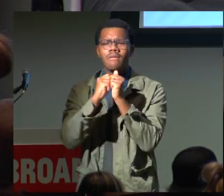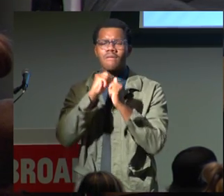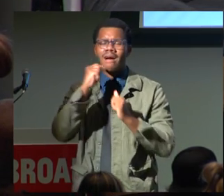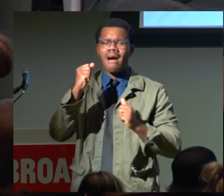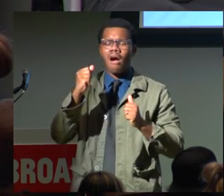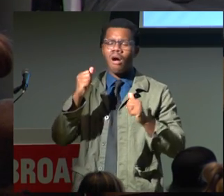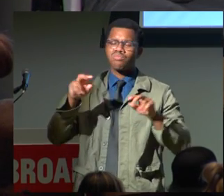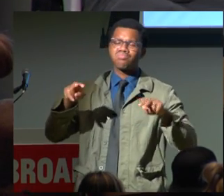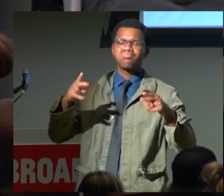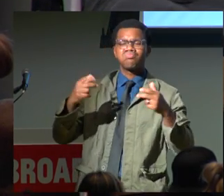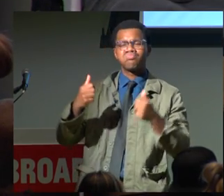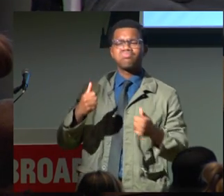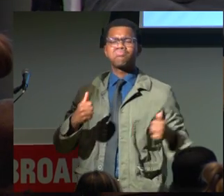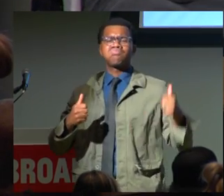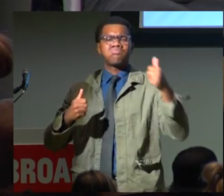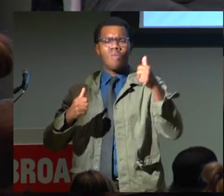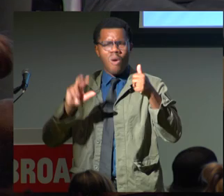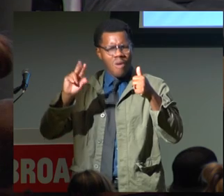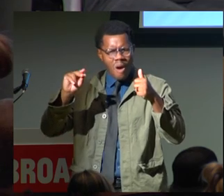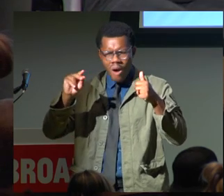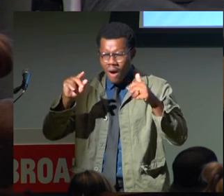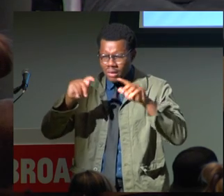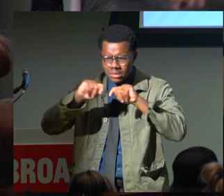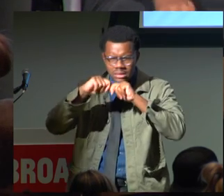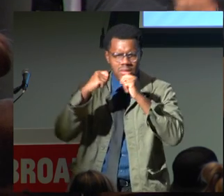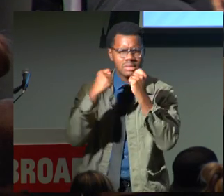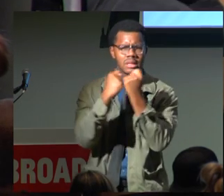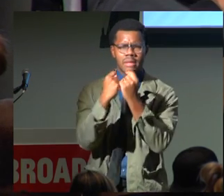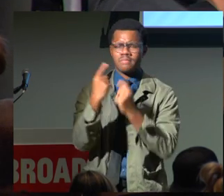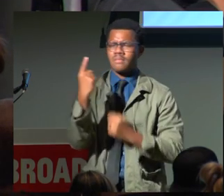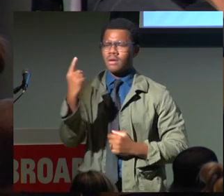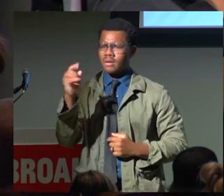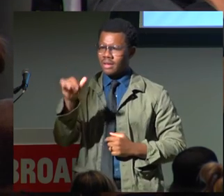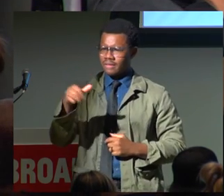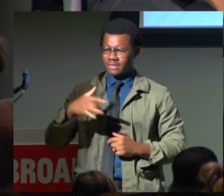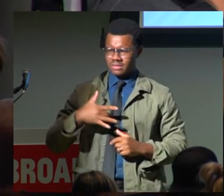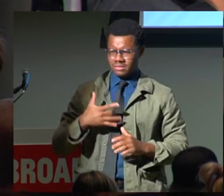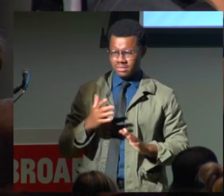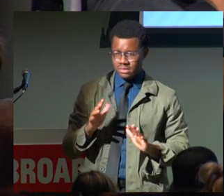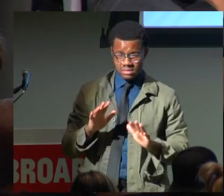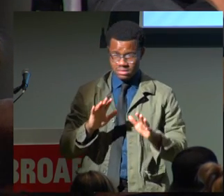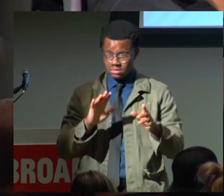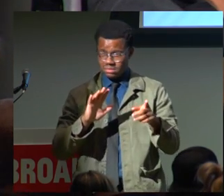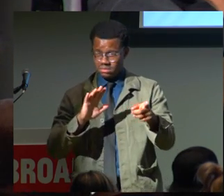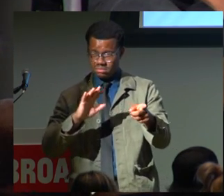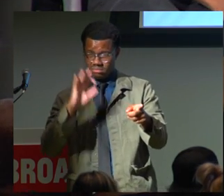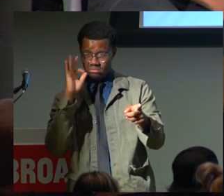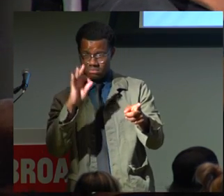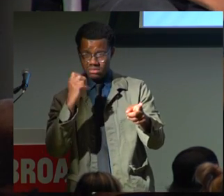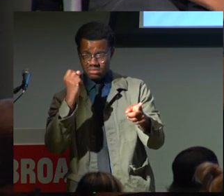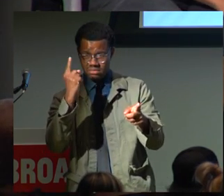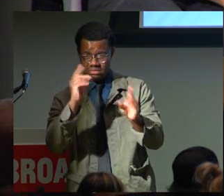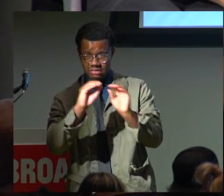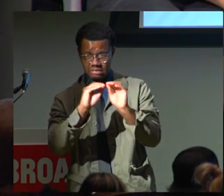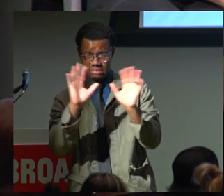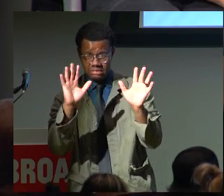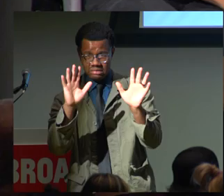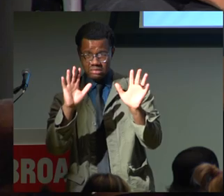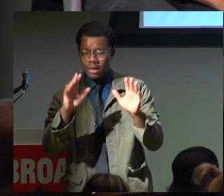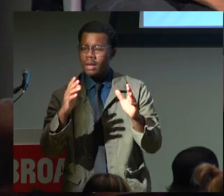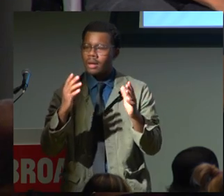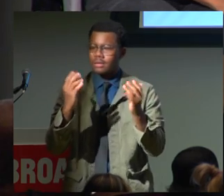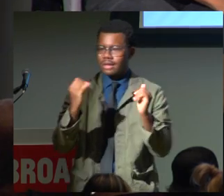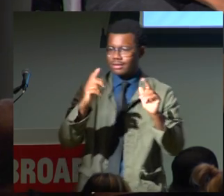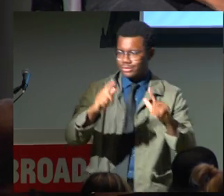of his, that we're all together, we're all one. So does that help, Sean? Was that articulated well? And then personally, I think you should answer